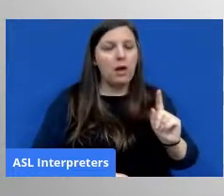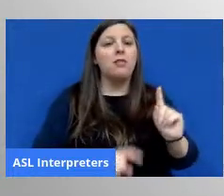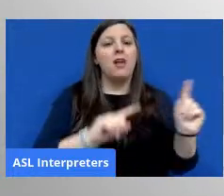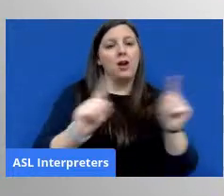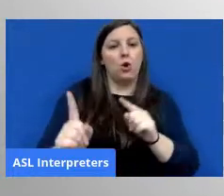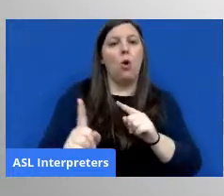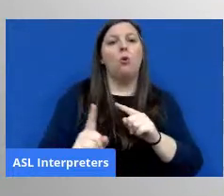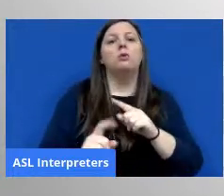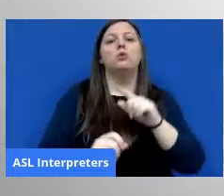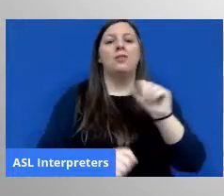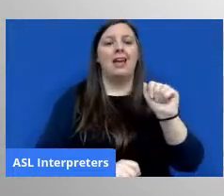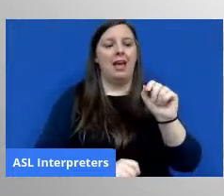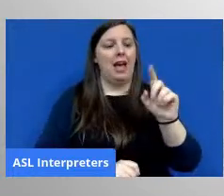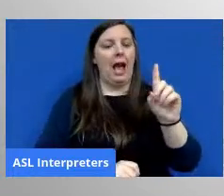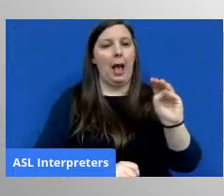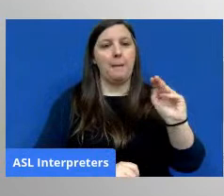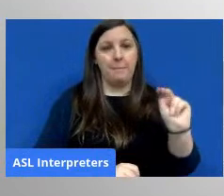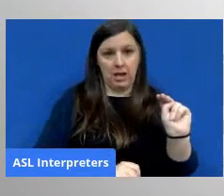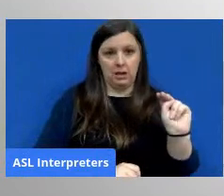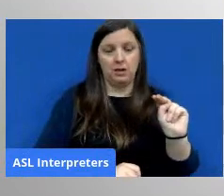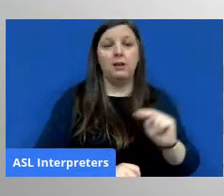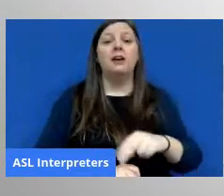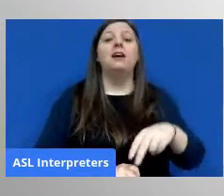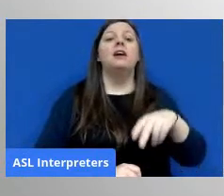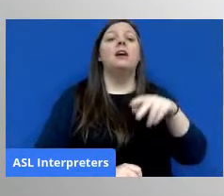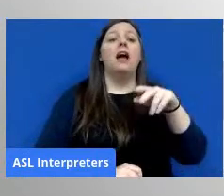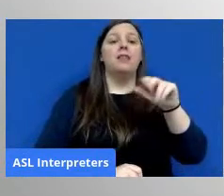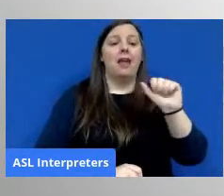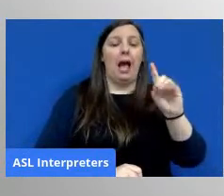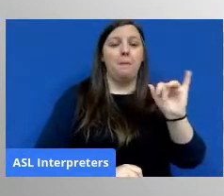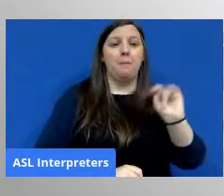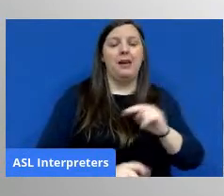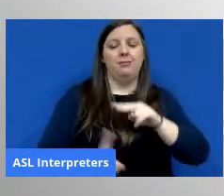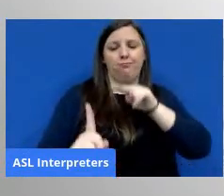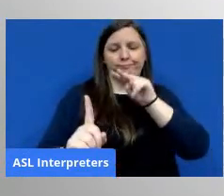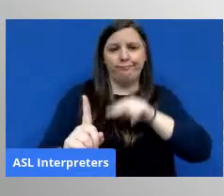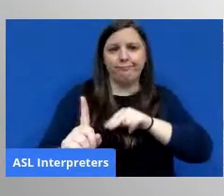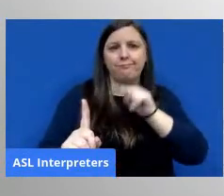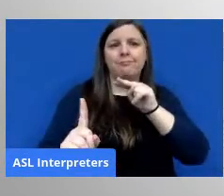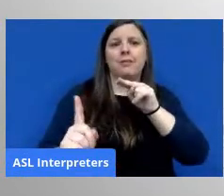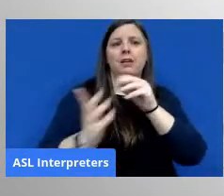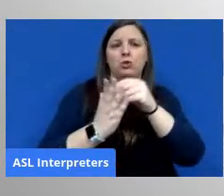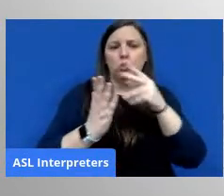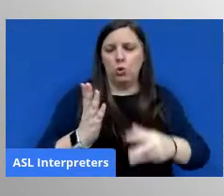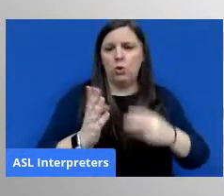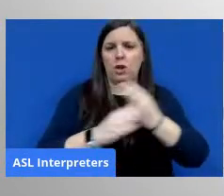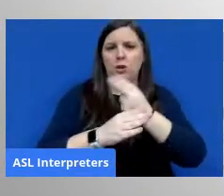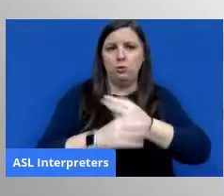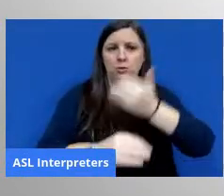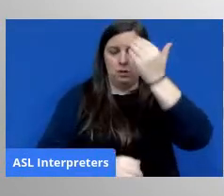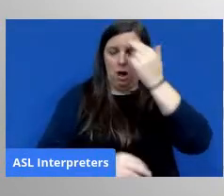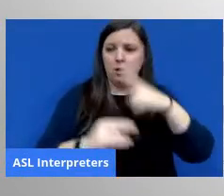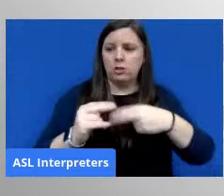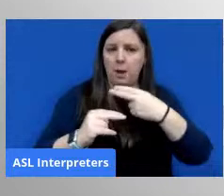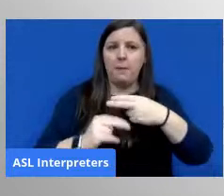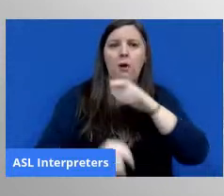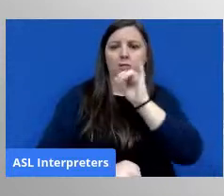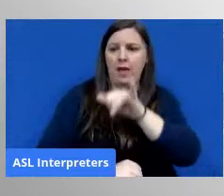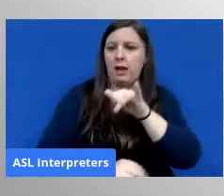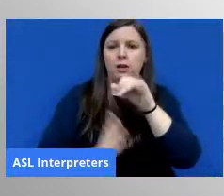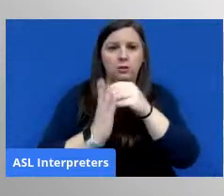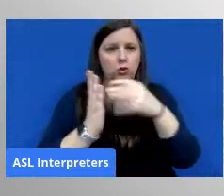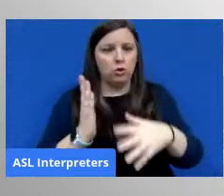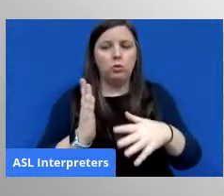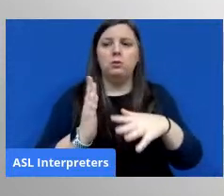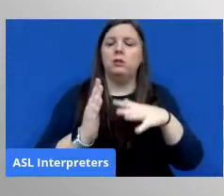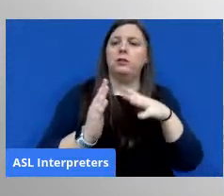administrator utilizes their knowledge about that student, the situation, other external factors to make a decision prior to